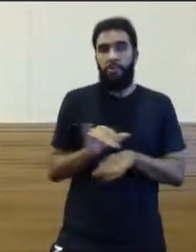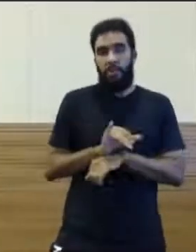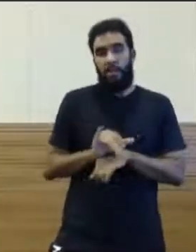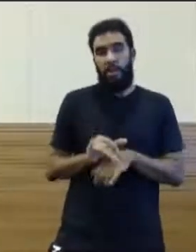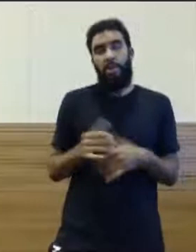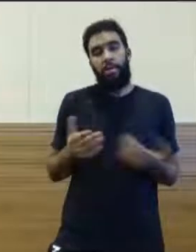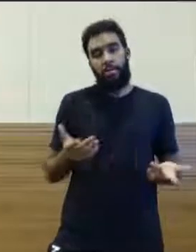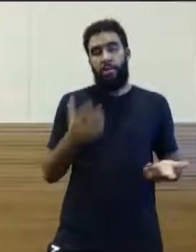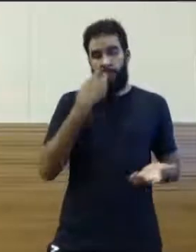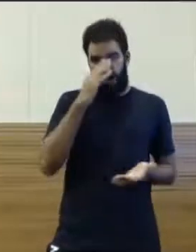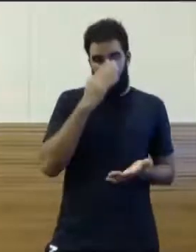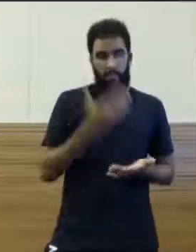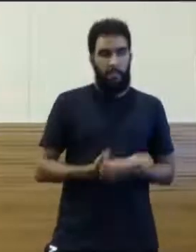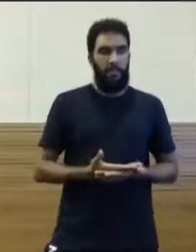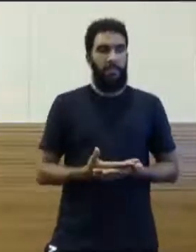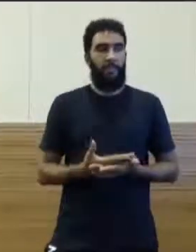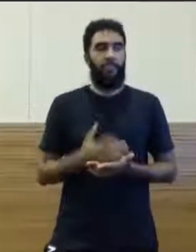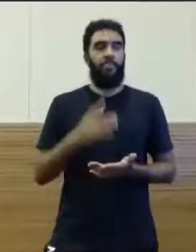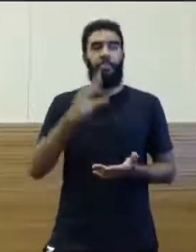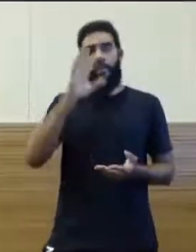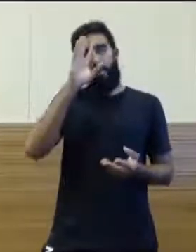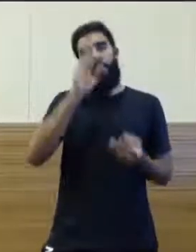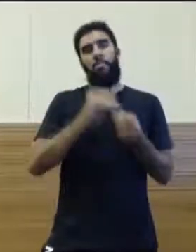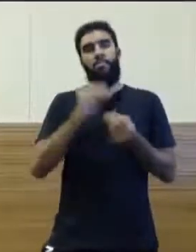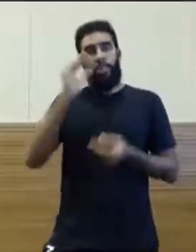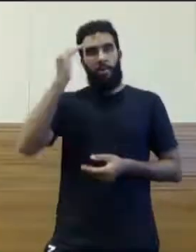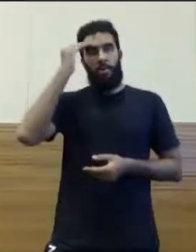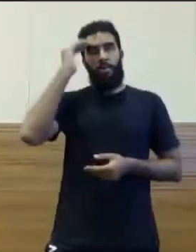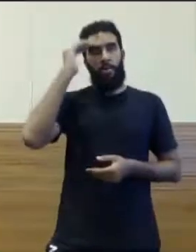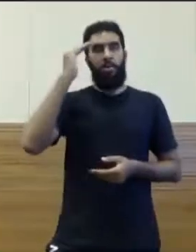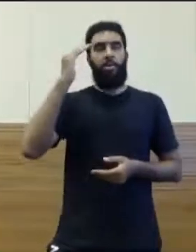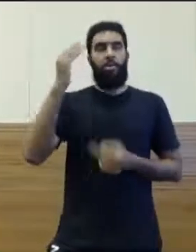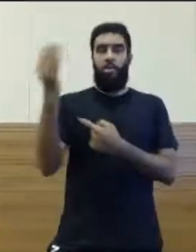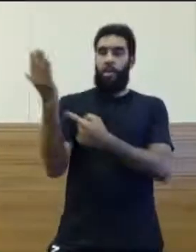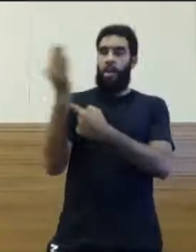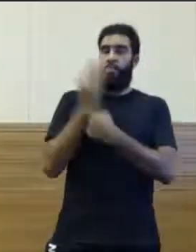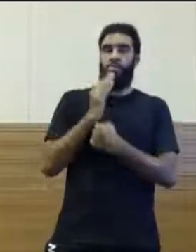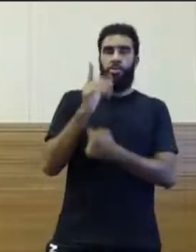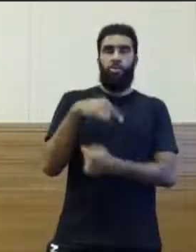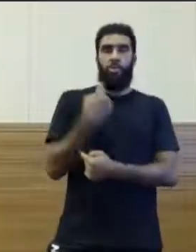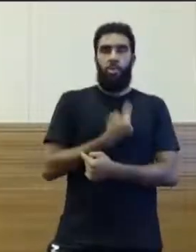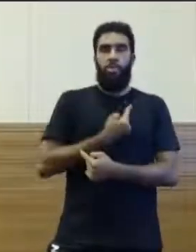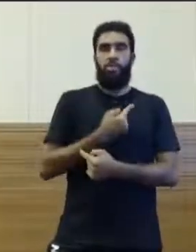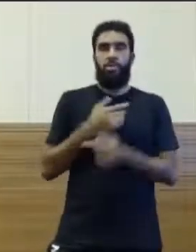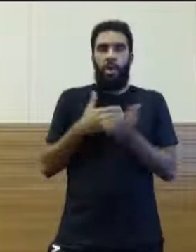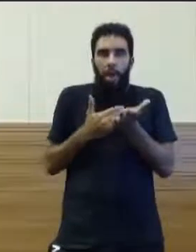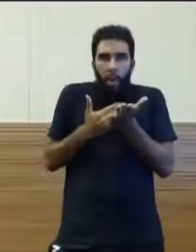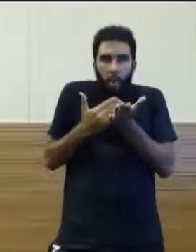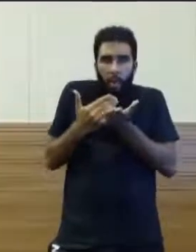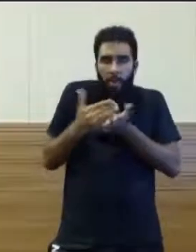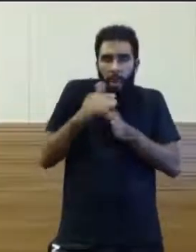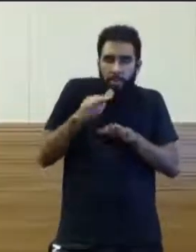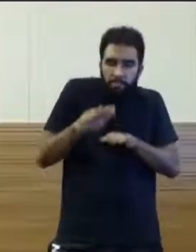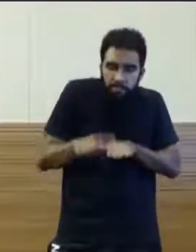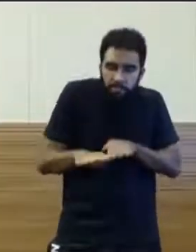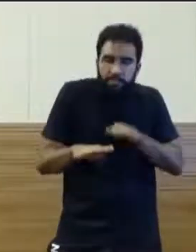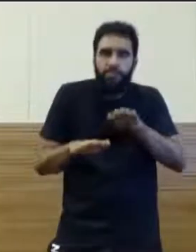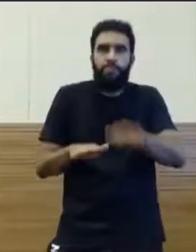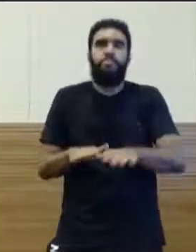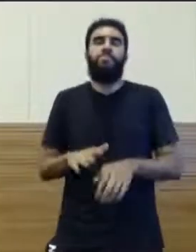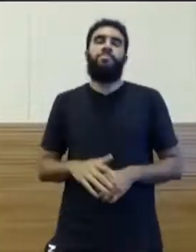the implementation, but this is a strategy that in certain way we understood that would help us to give the